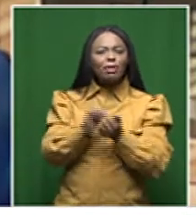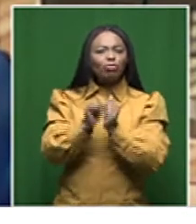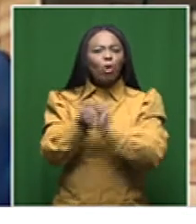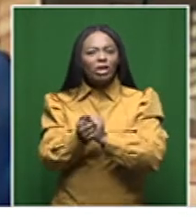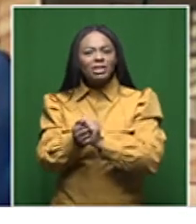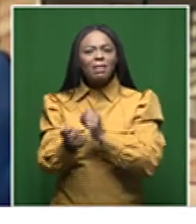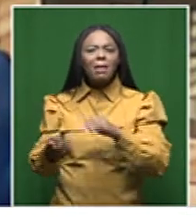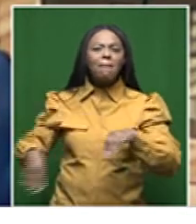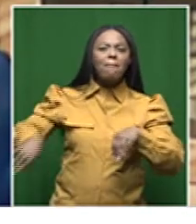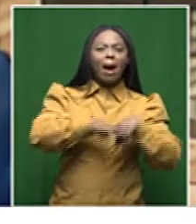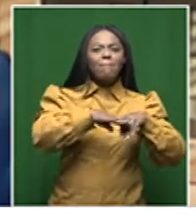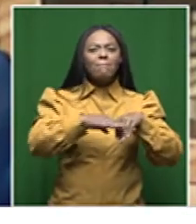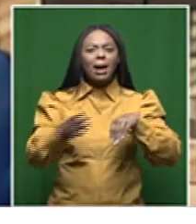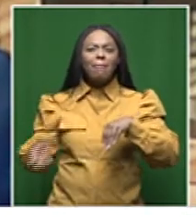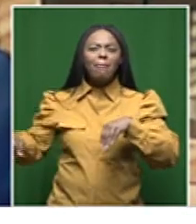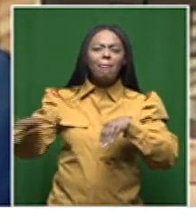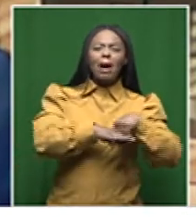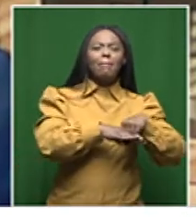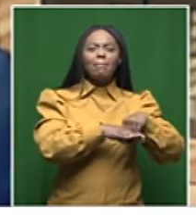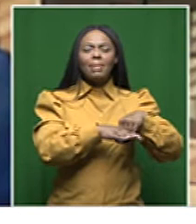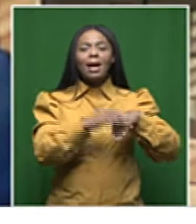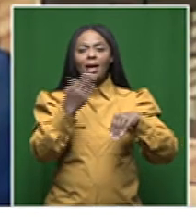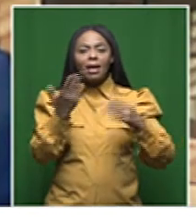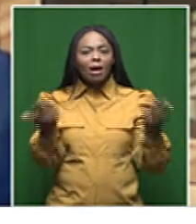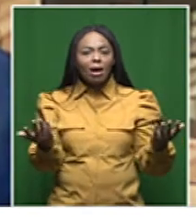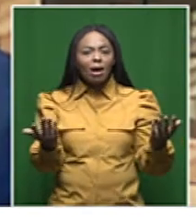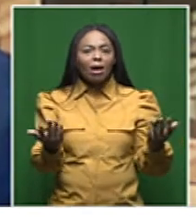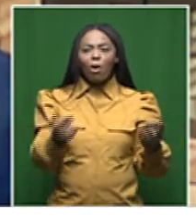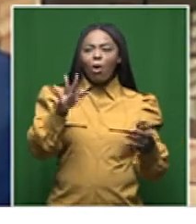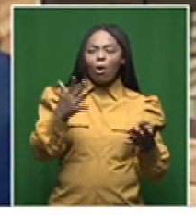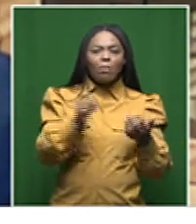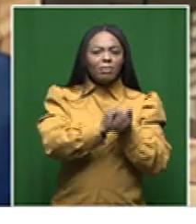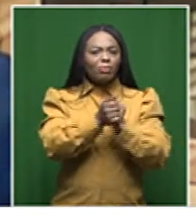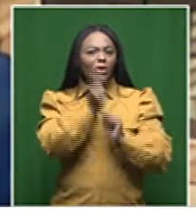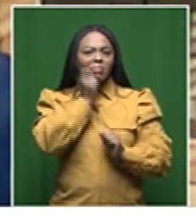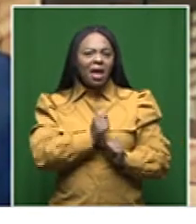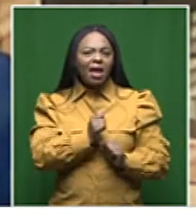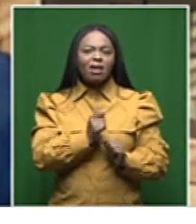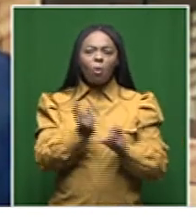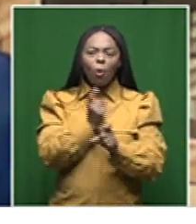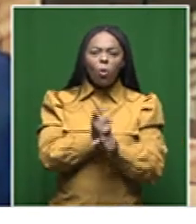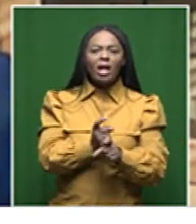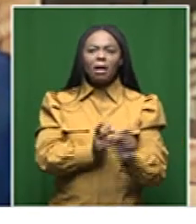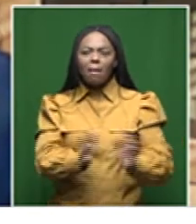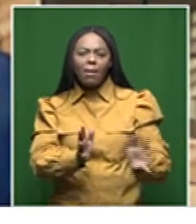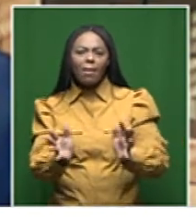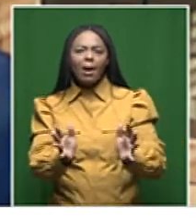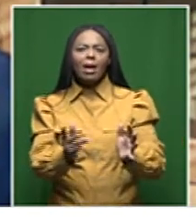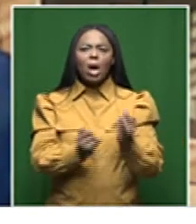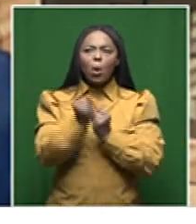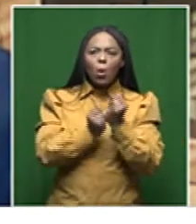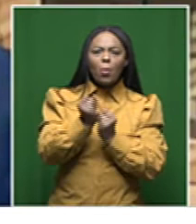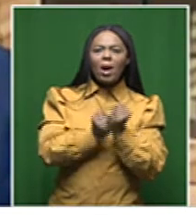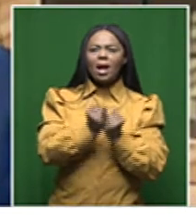been a high intense sportsman, or if you have been a competitive sportsman in the sense that you do a lot